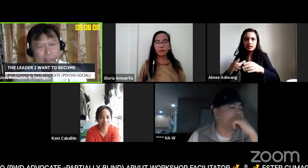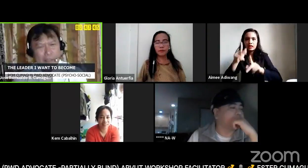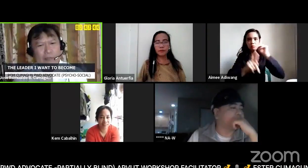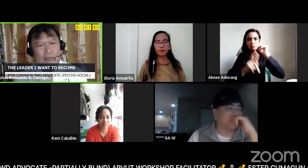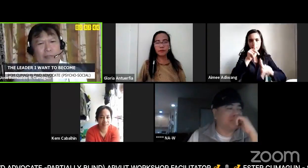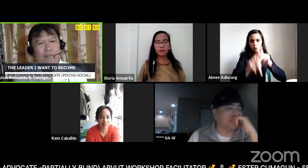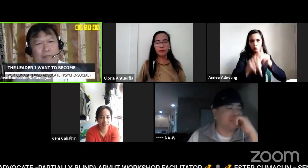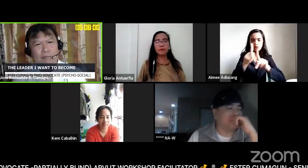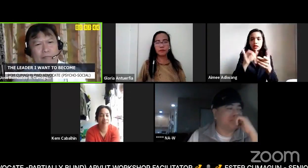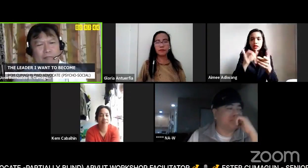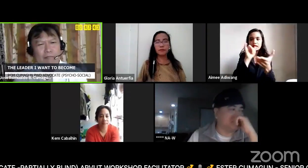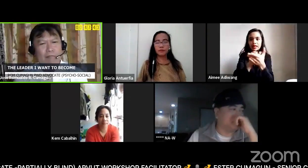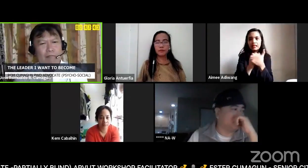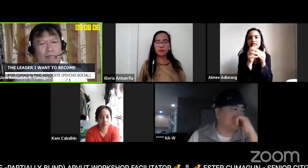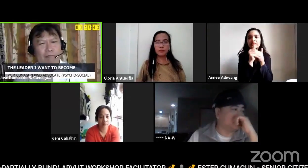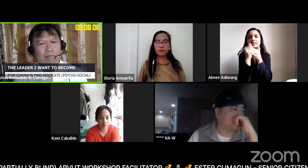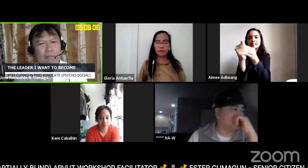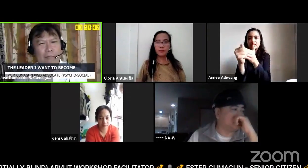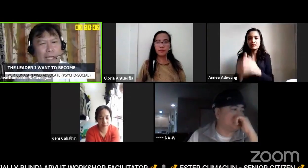in the leadership.